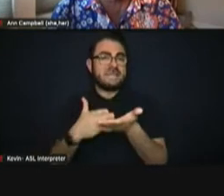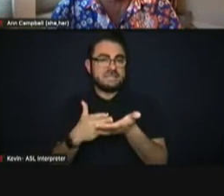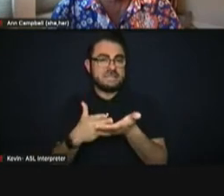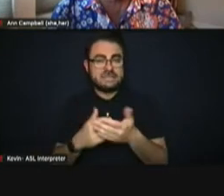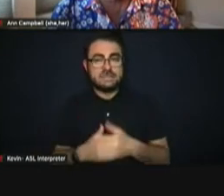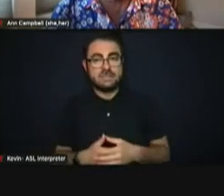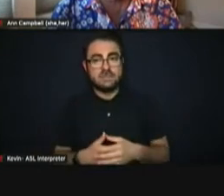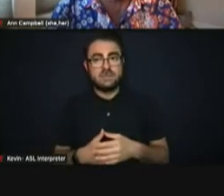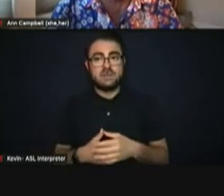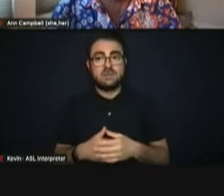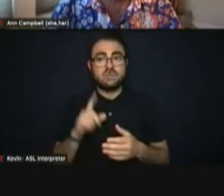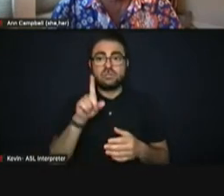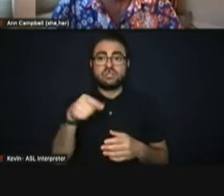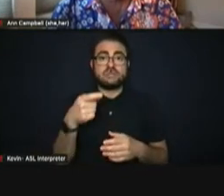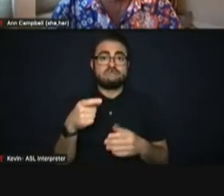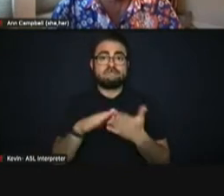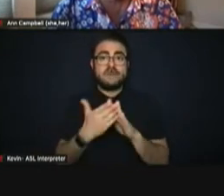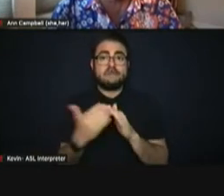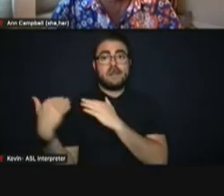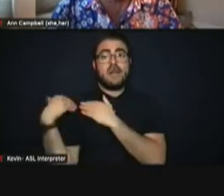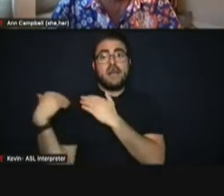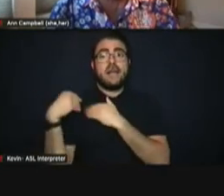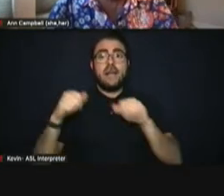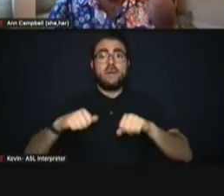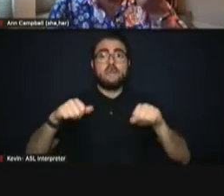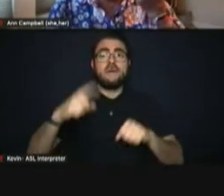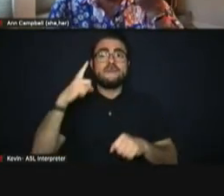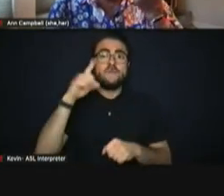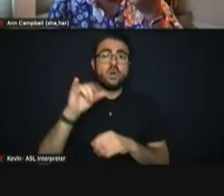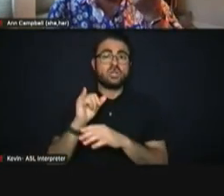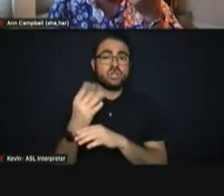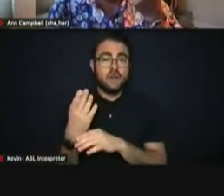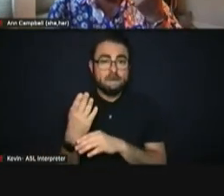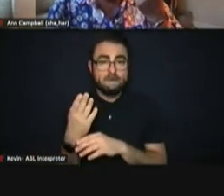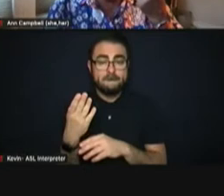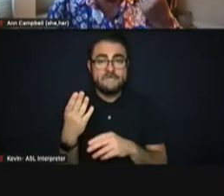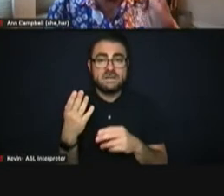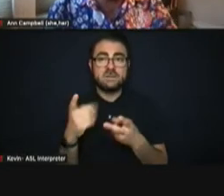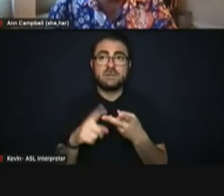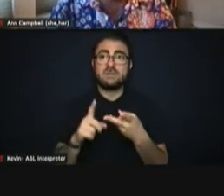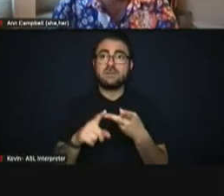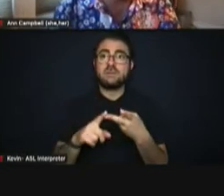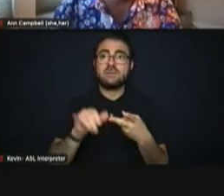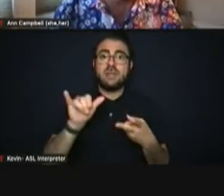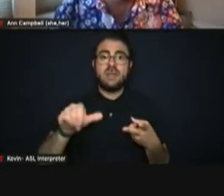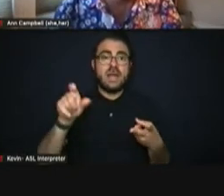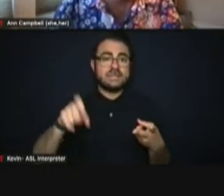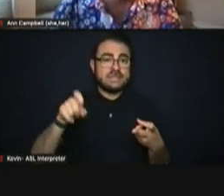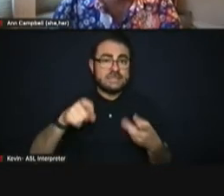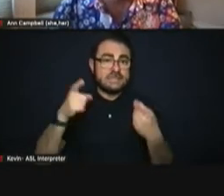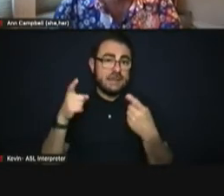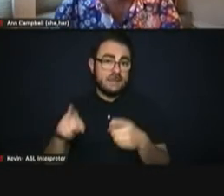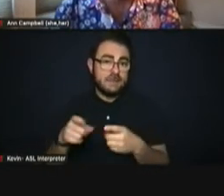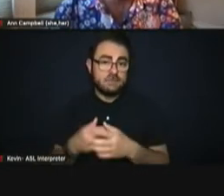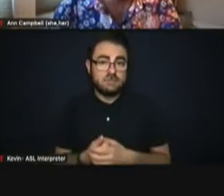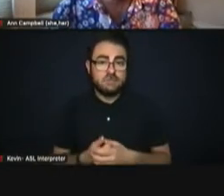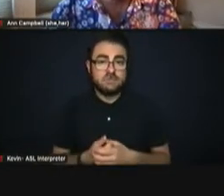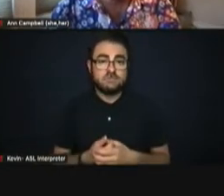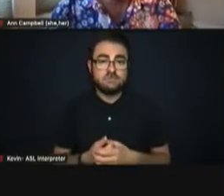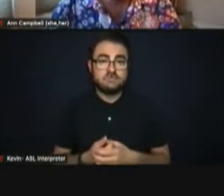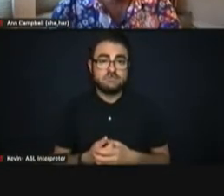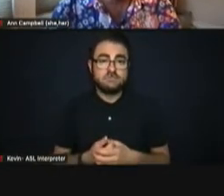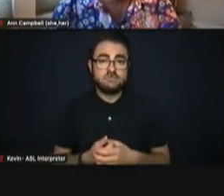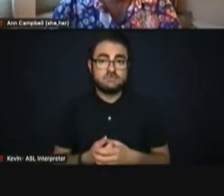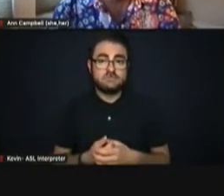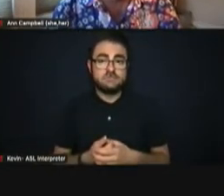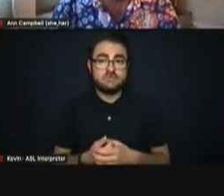being accountable for a job that is needing to be, and with the magnitude